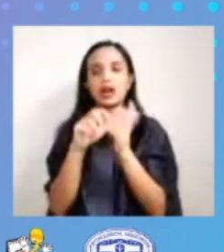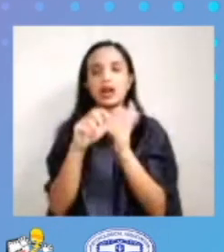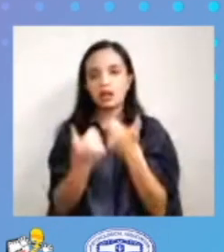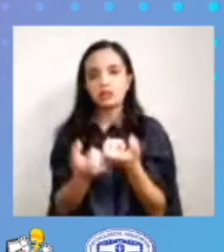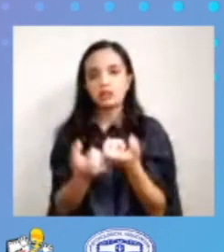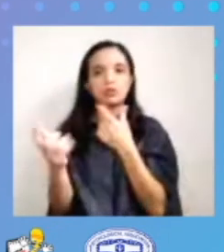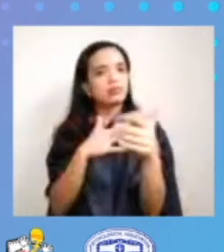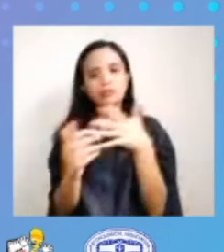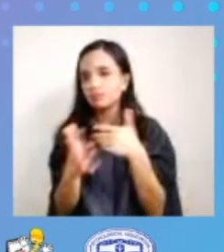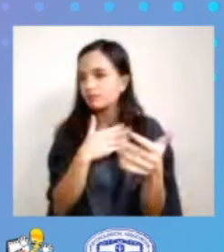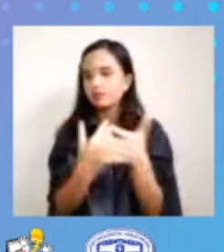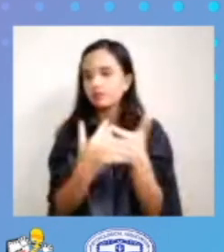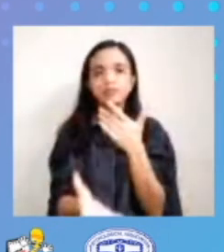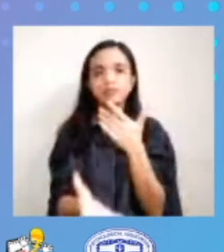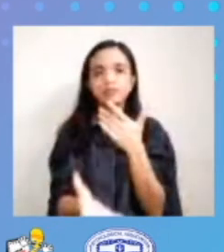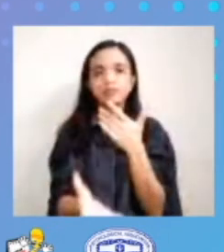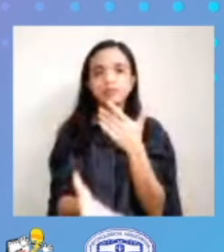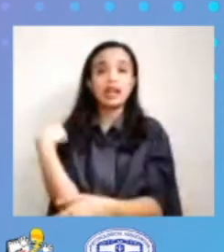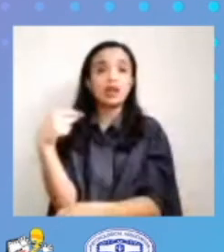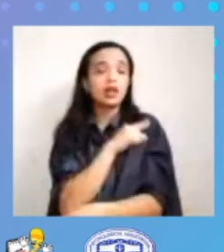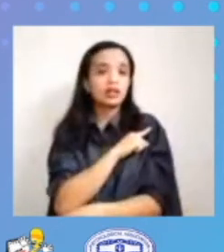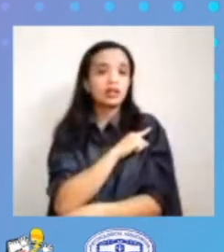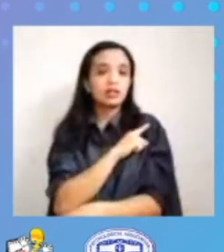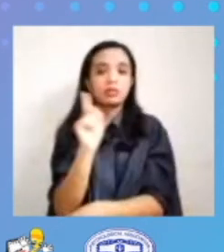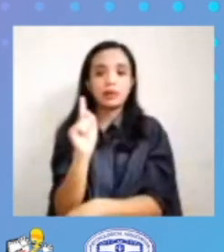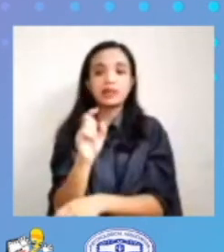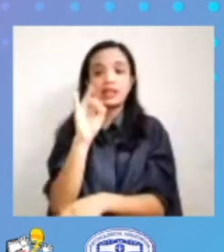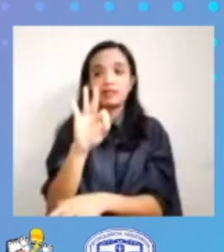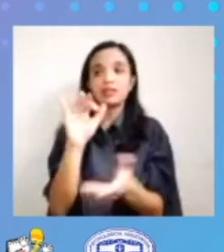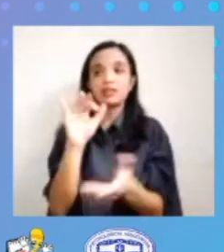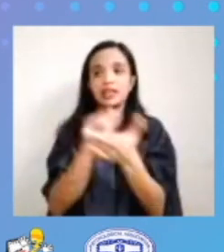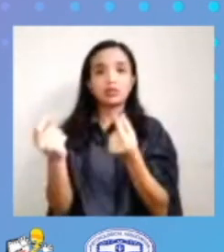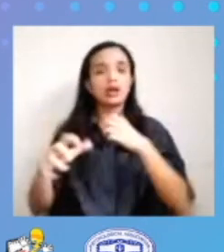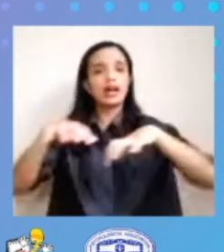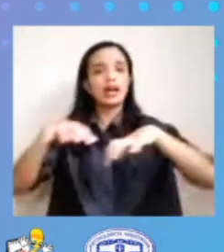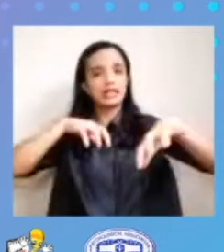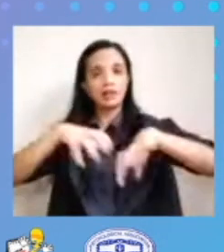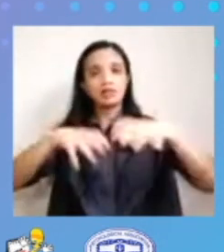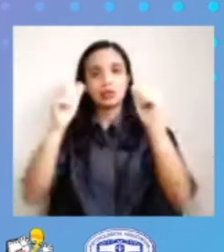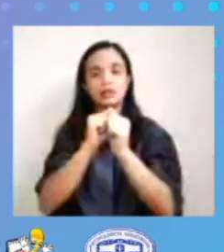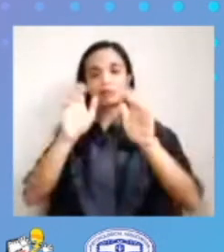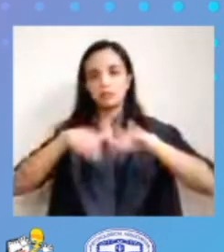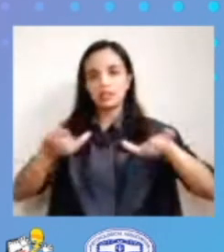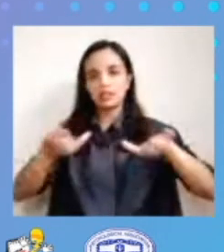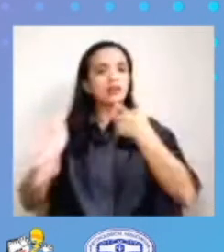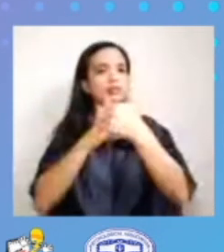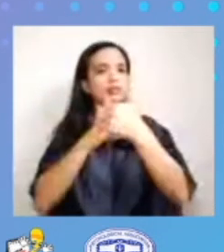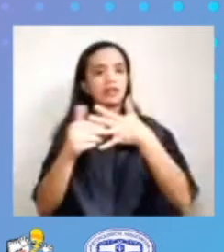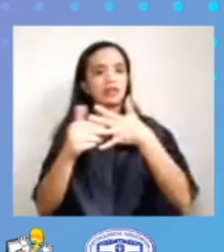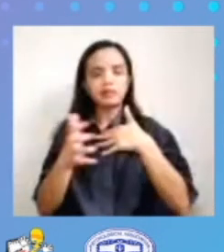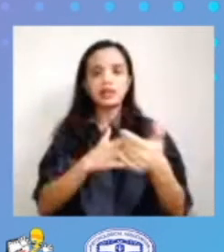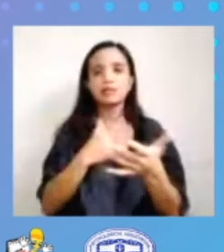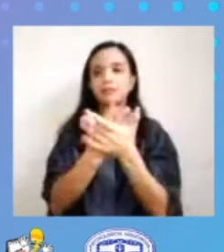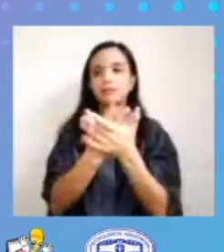can promote exercise. Yeah. I remember when I was younger, kasi my dad was an athlete also.